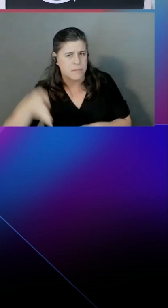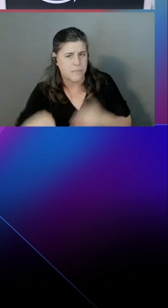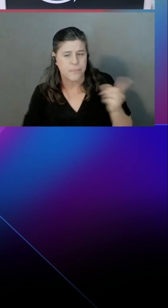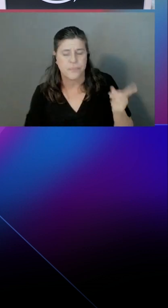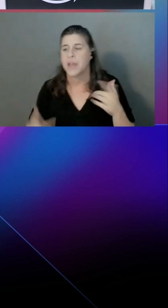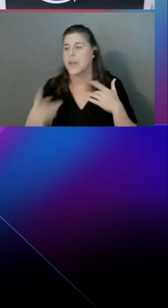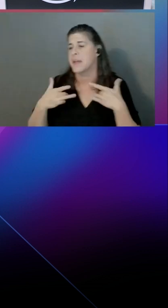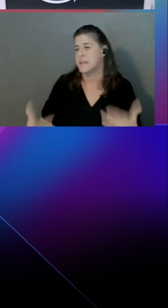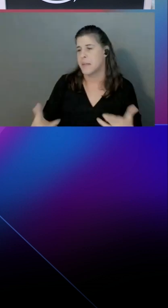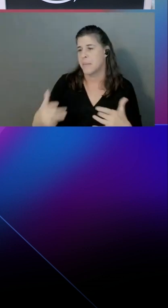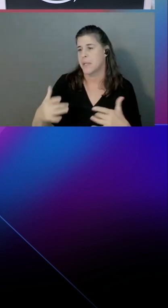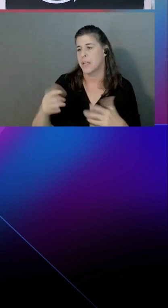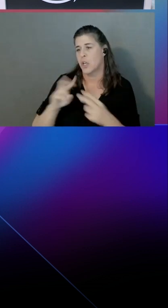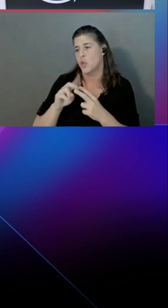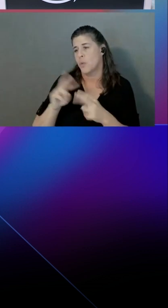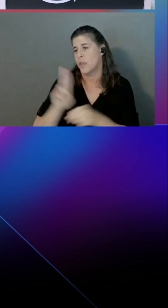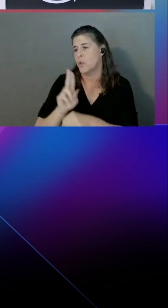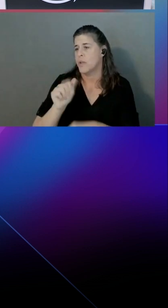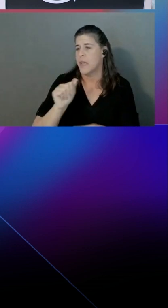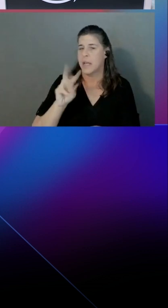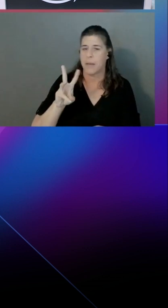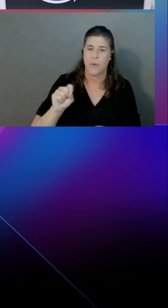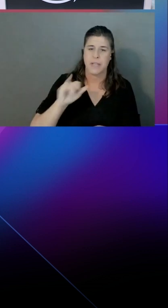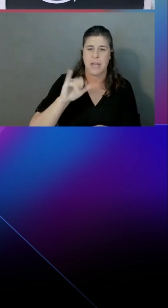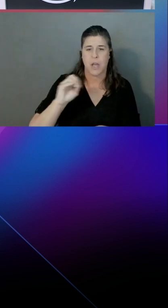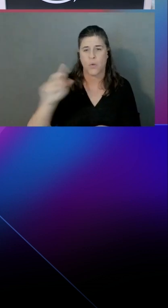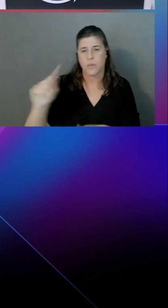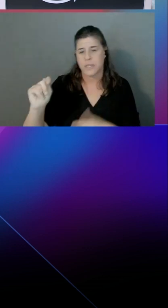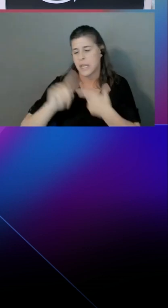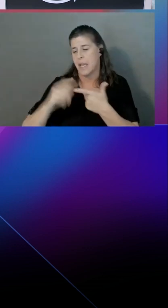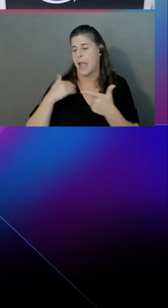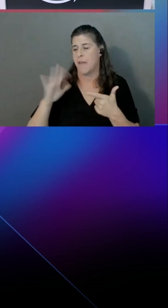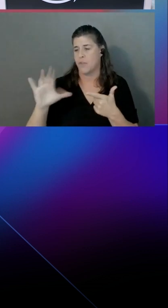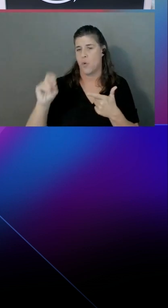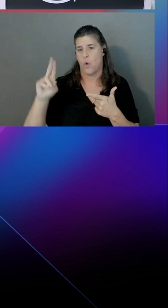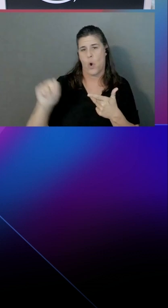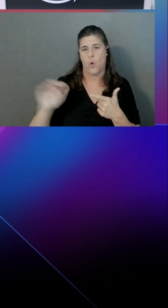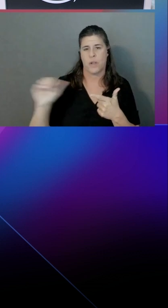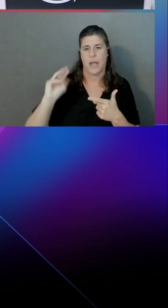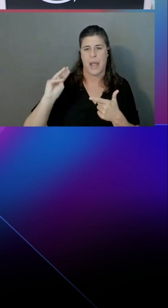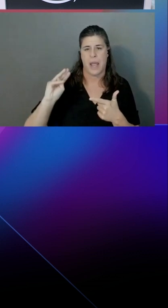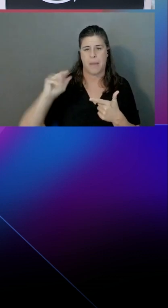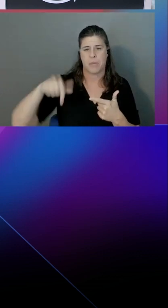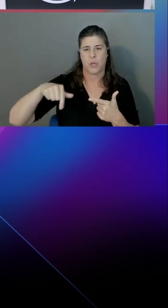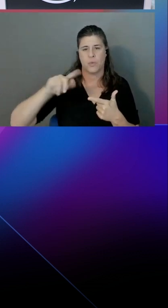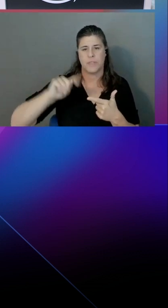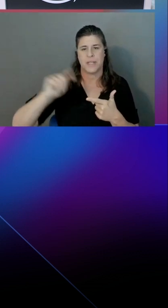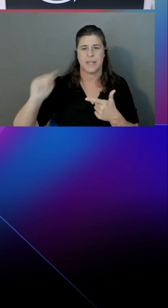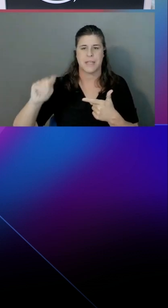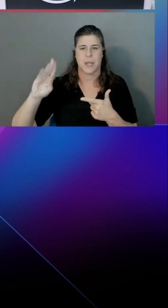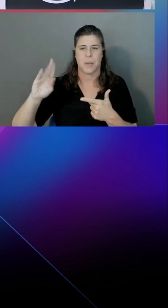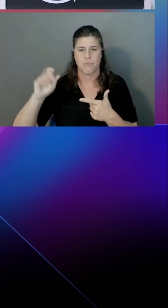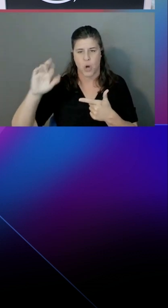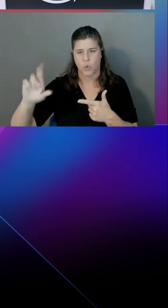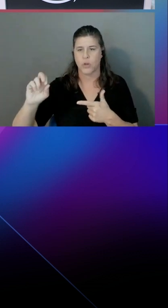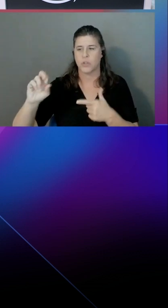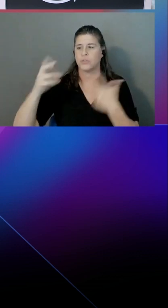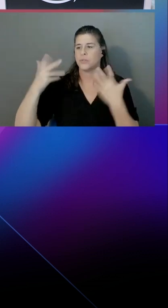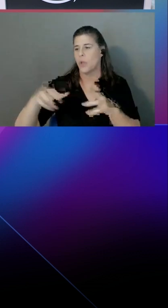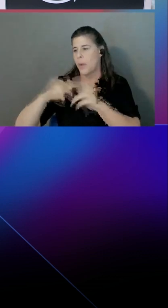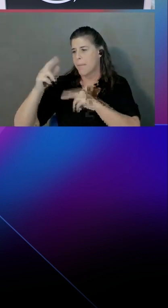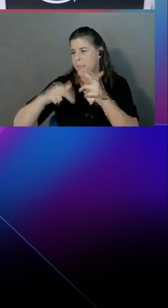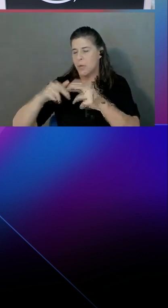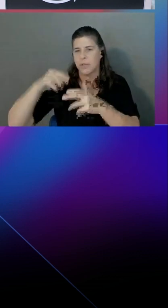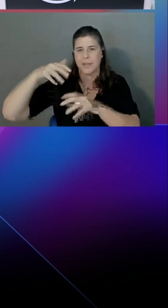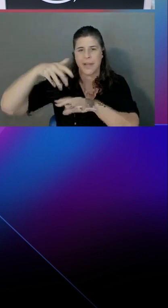would either use AWS IoT or you would have your own, like MQTT brokers, and you'd build an embedded client in the vehicle. So